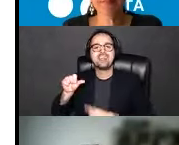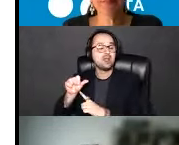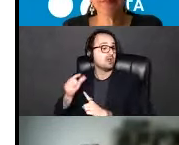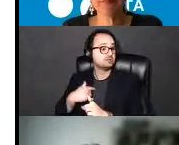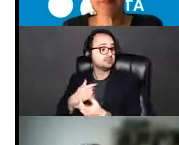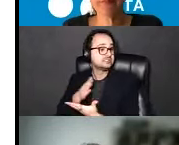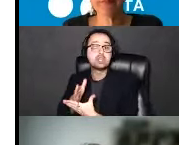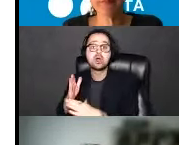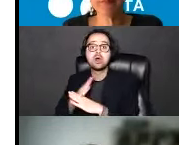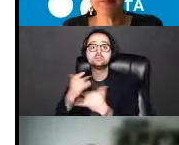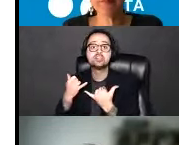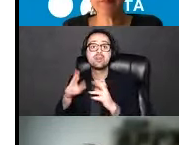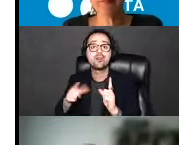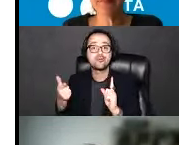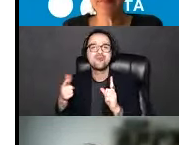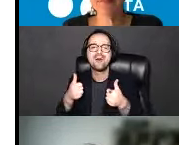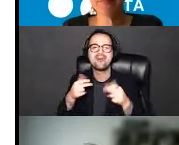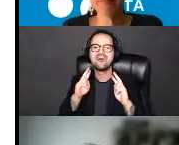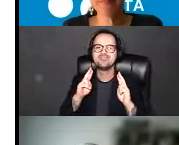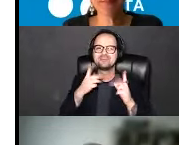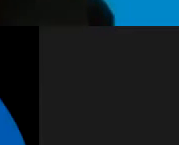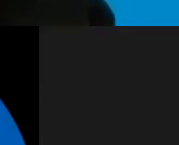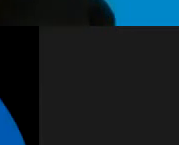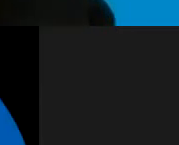correct, Lydia? So that okay, let's hope that doesn't